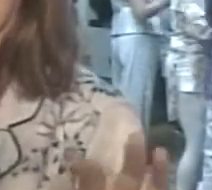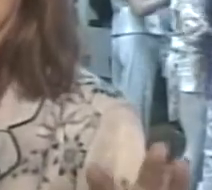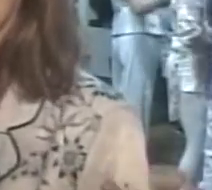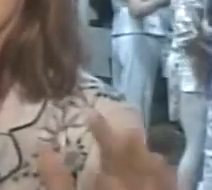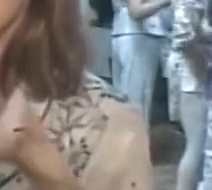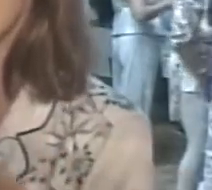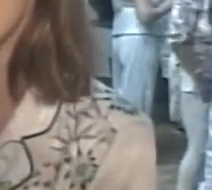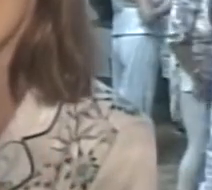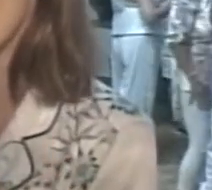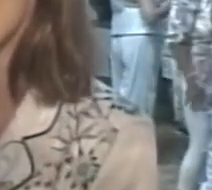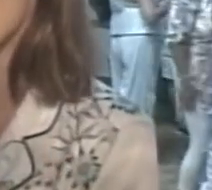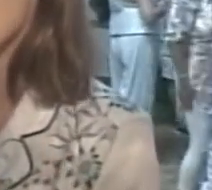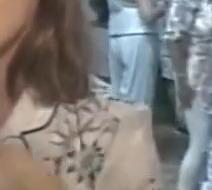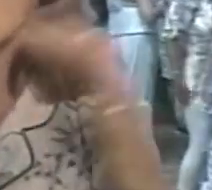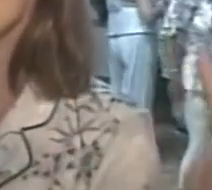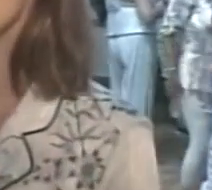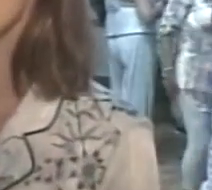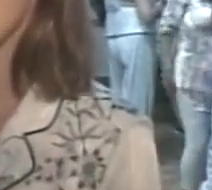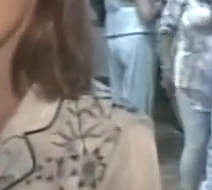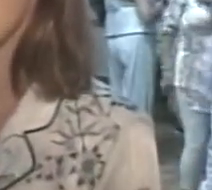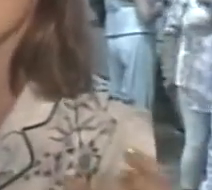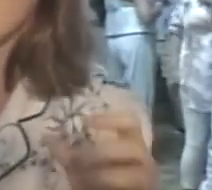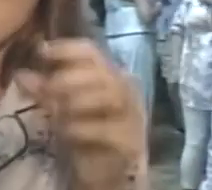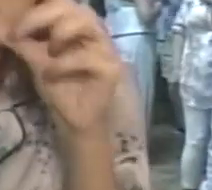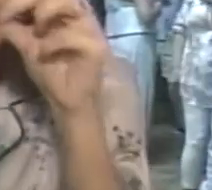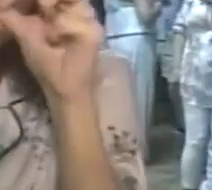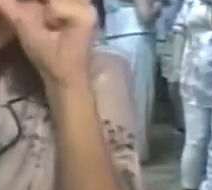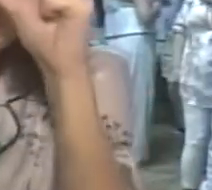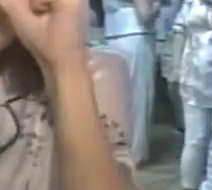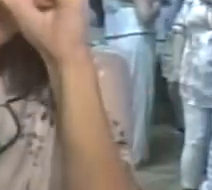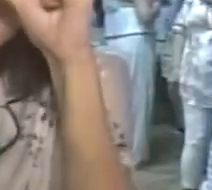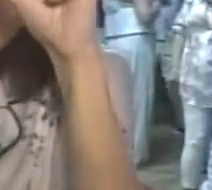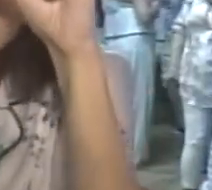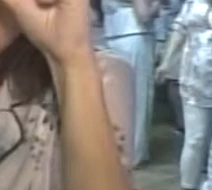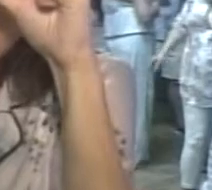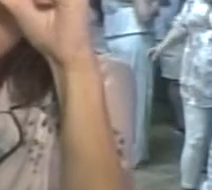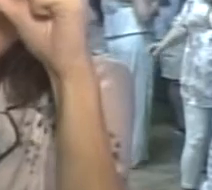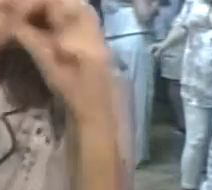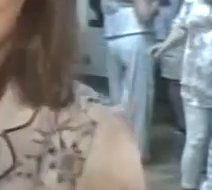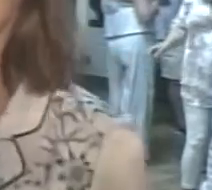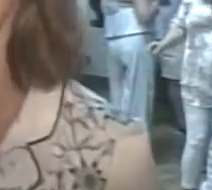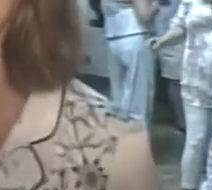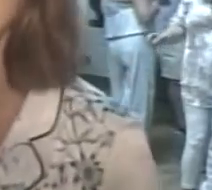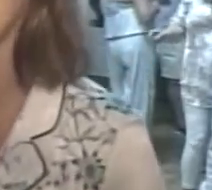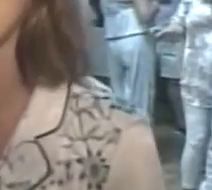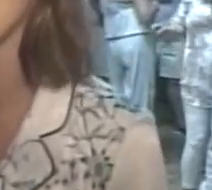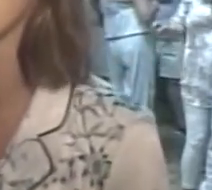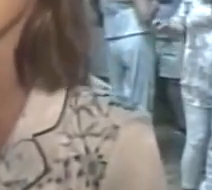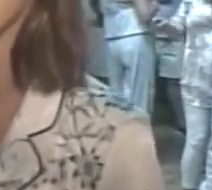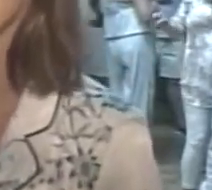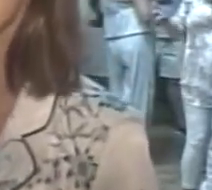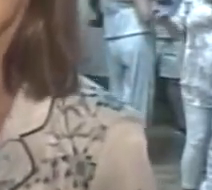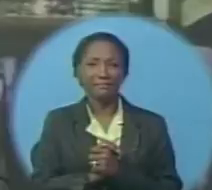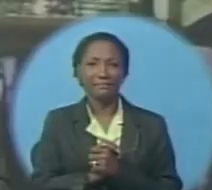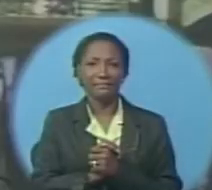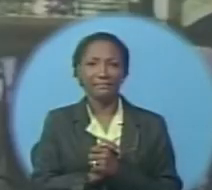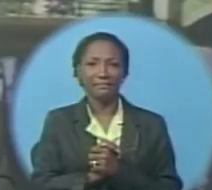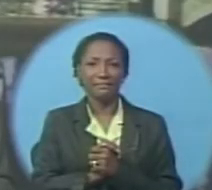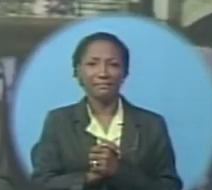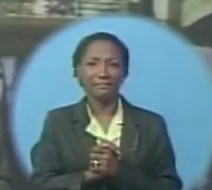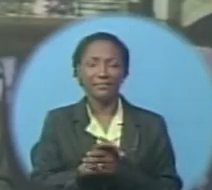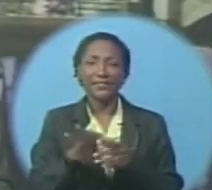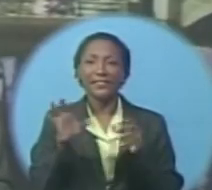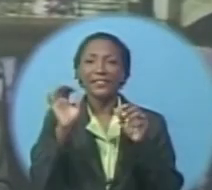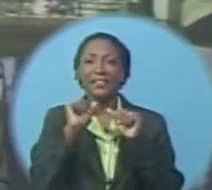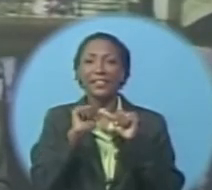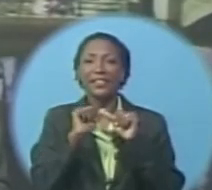So hopefully when they get home, they can do that and they'll feel like they're just a little bit of Barbados in their own back garden. Well,